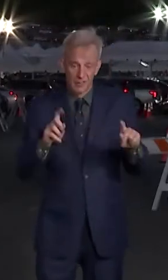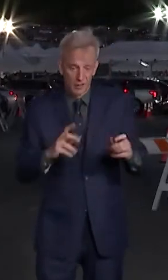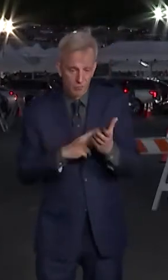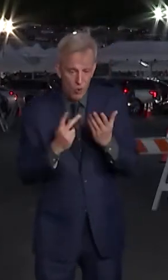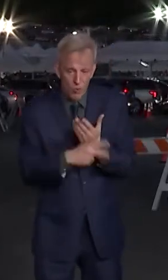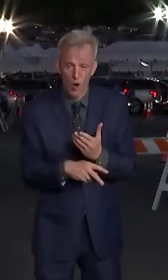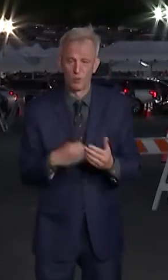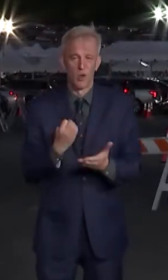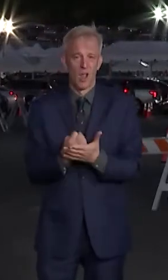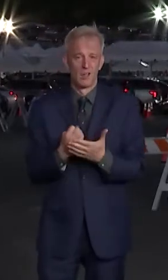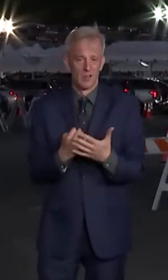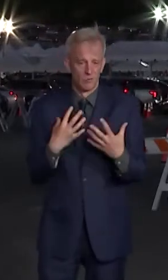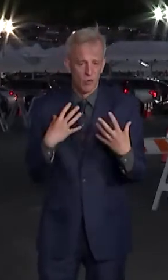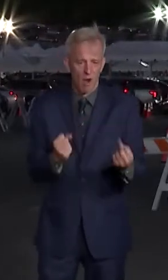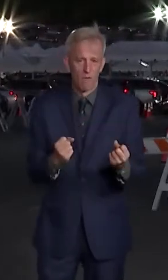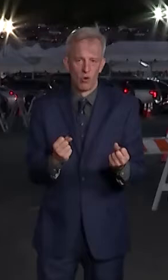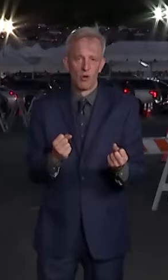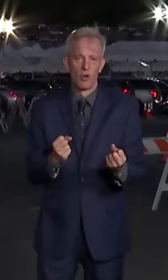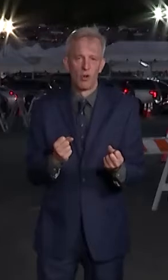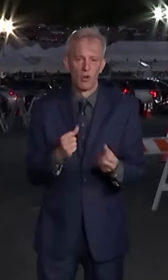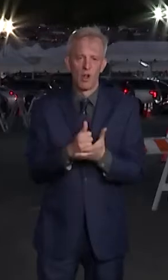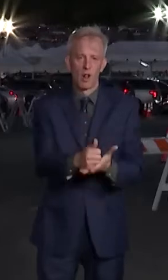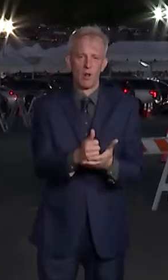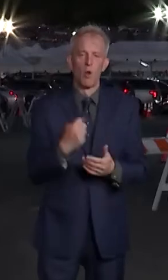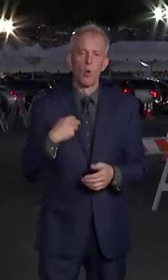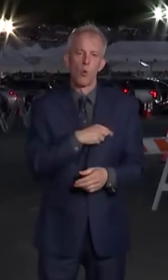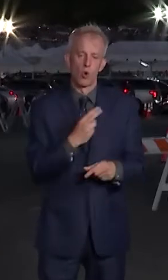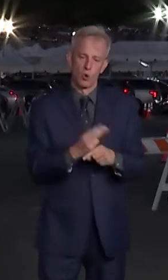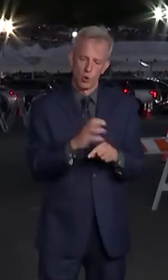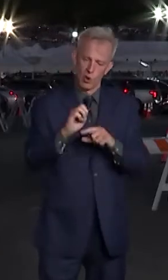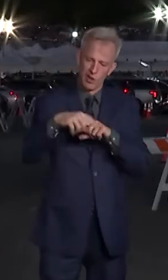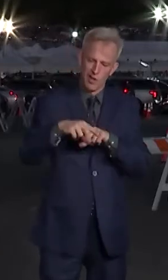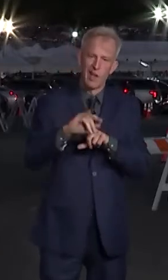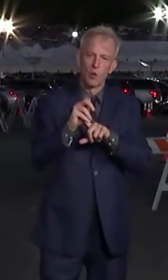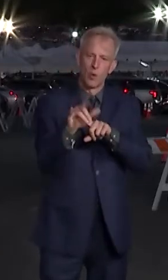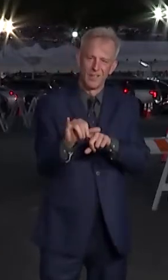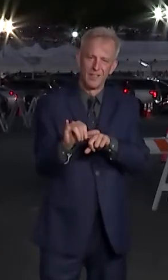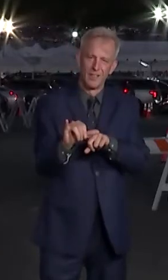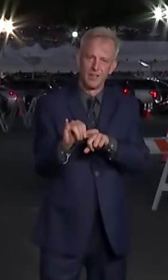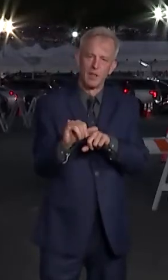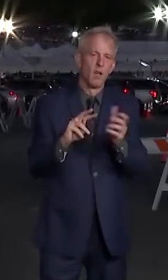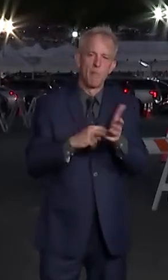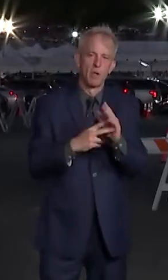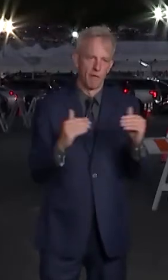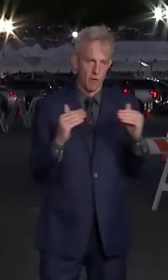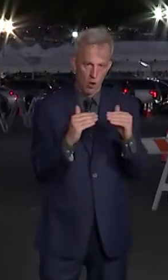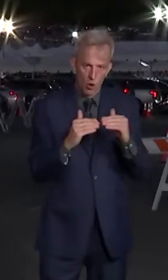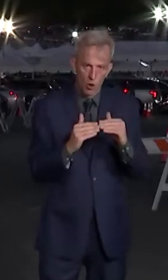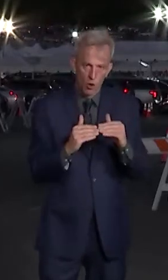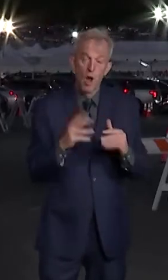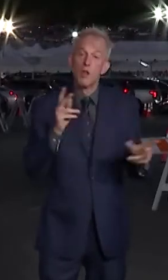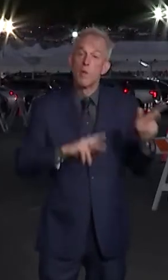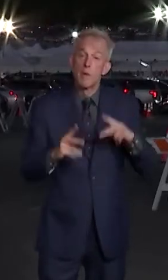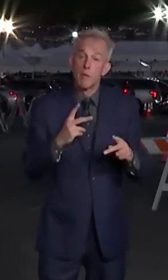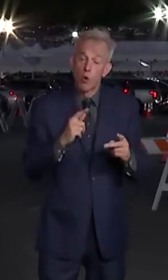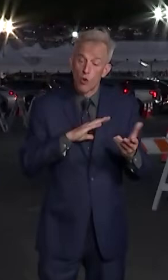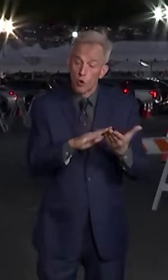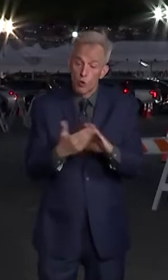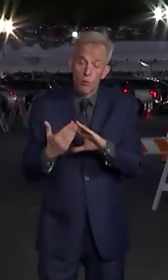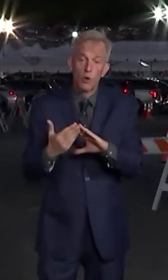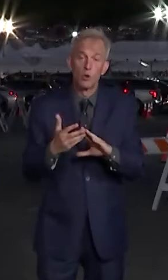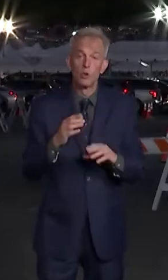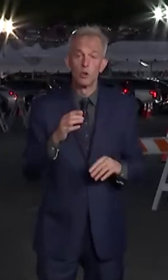economic relief, we will use equity, which is just simply a way of saying fairness. That those who are being hardest hit, those communities,